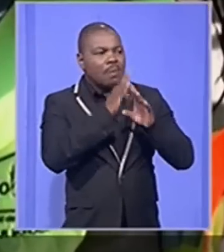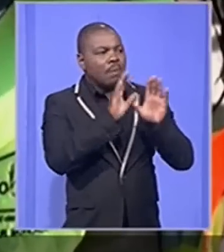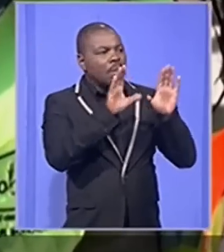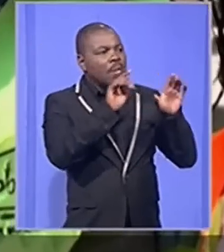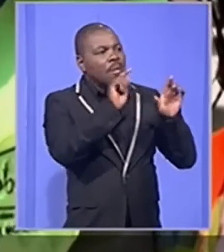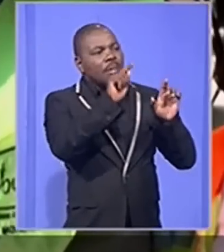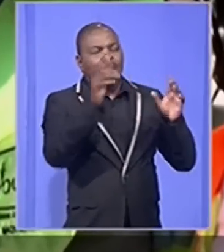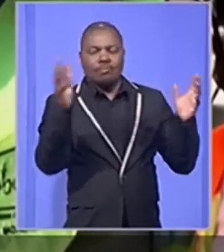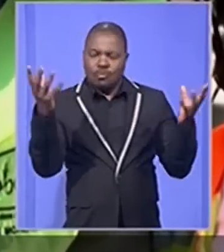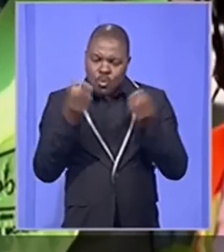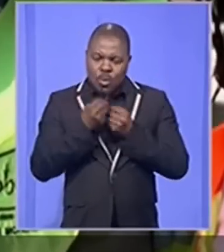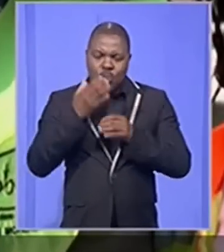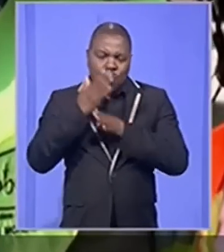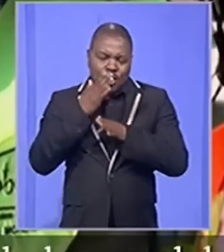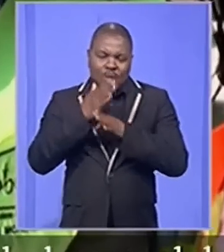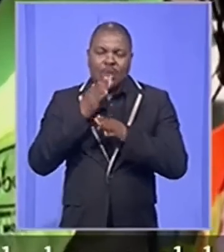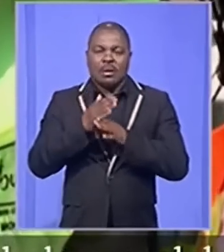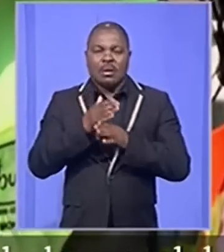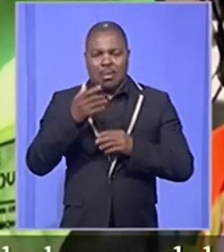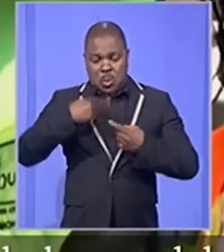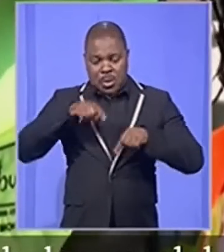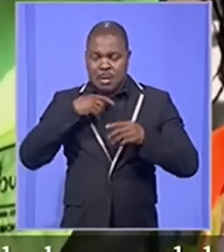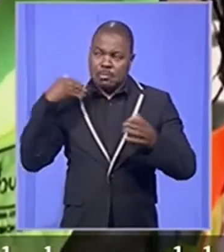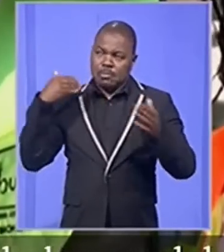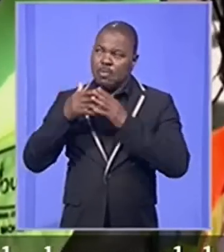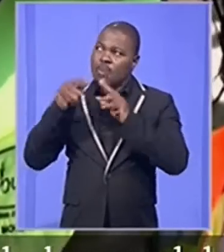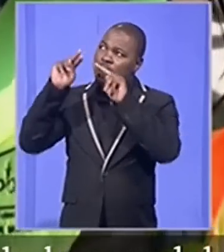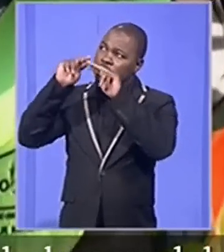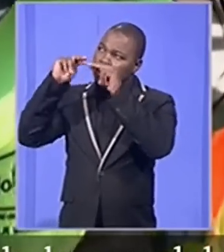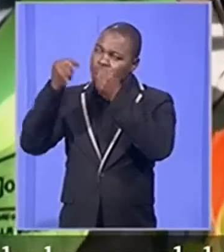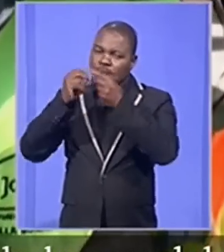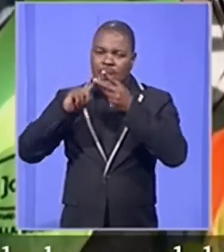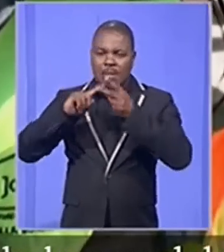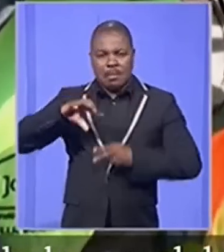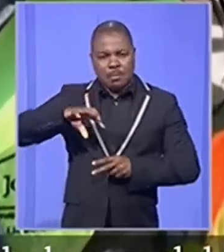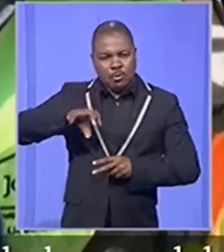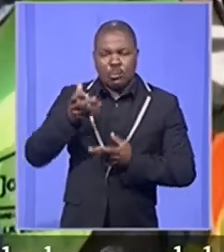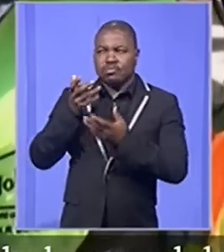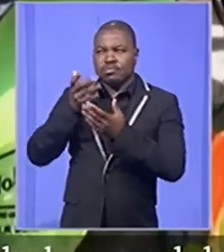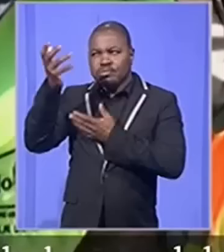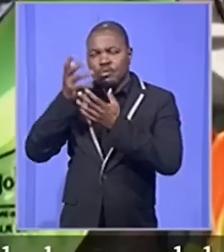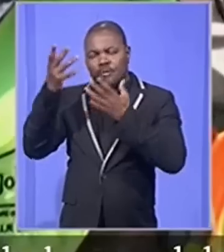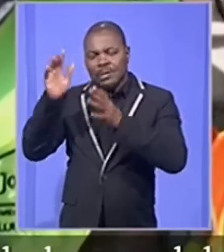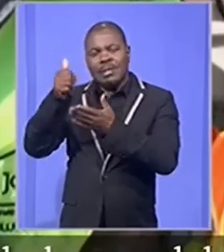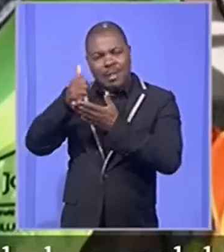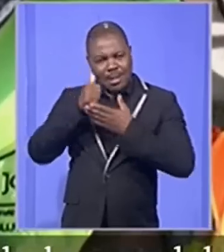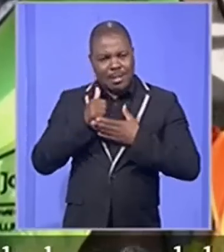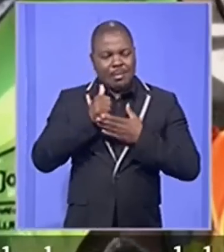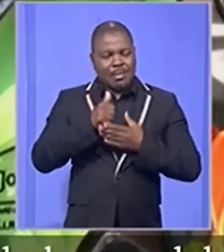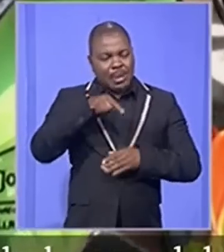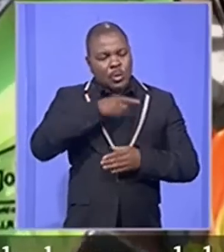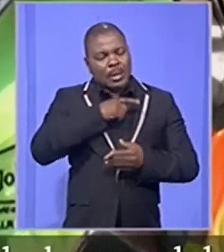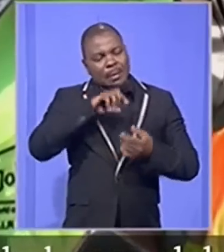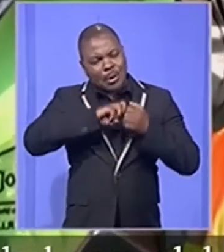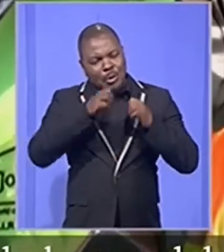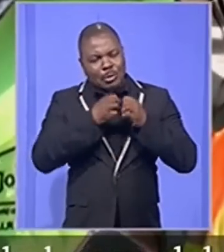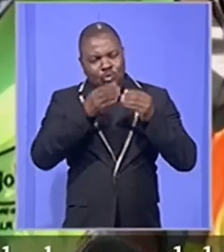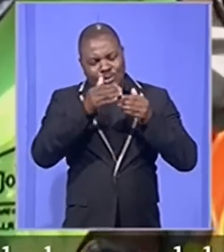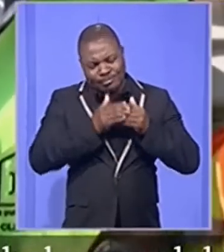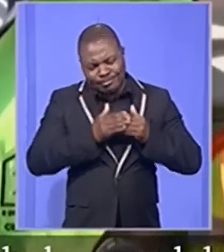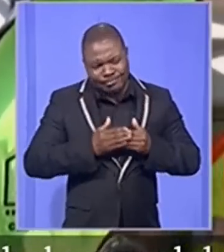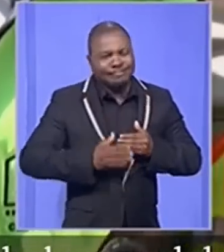that we've been engaging with our national government and provincial government to also help us find a sustainable